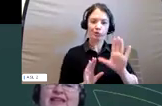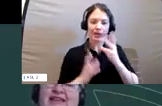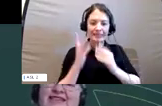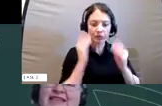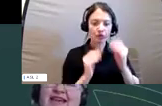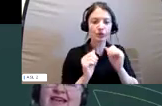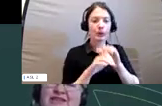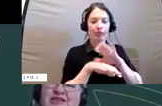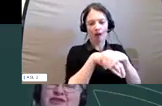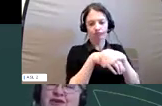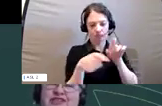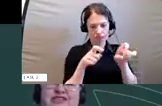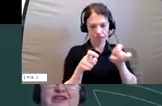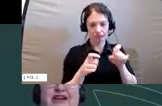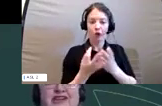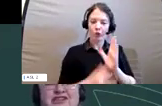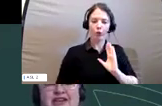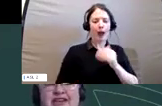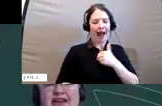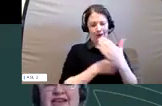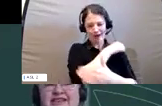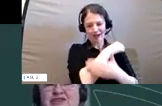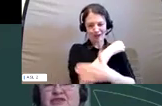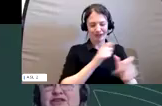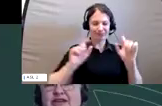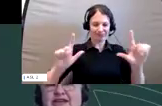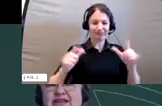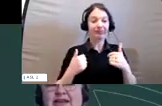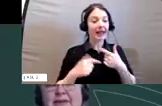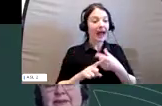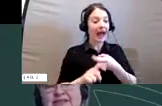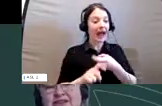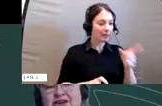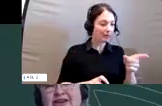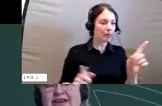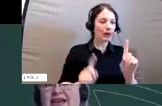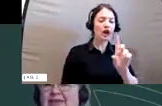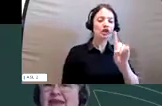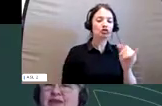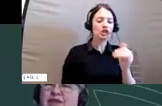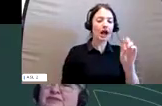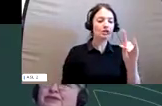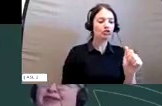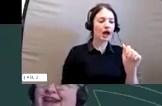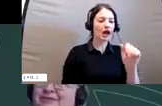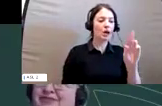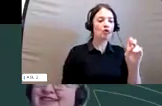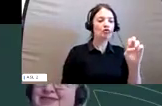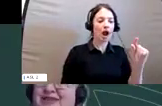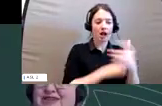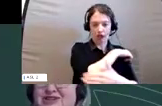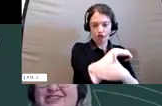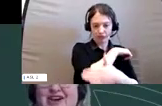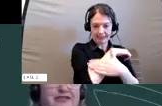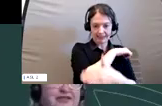So my name's Helen Hickson. I come to you from Djajarang country in central Victoria near Bendigo, and I'm here with Marie.